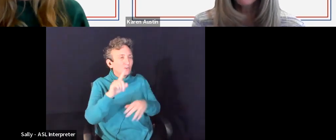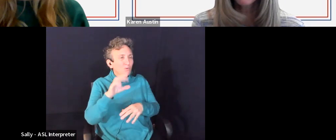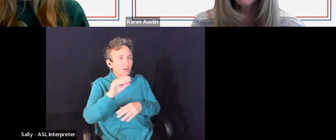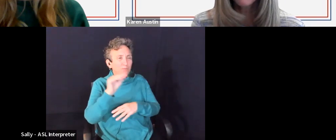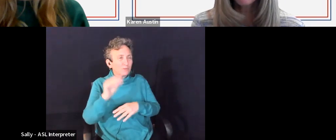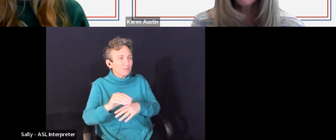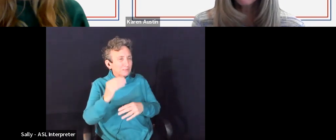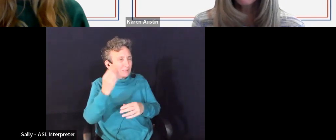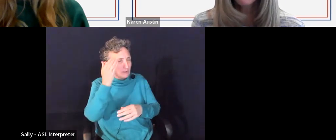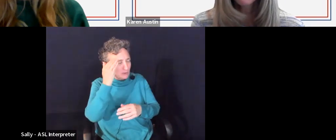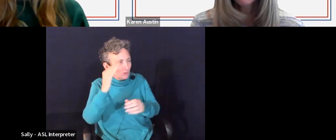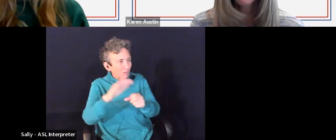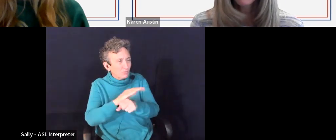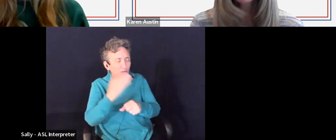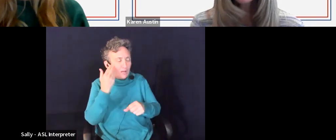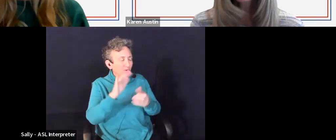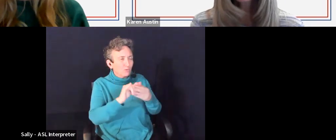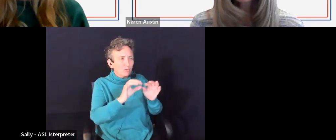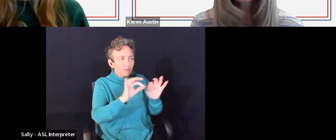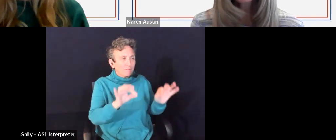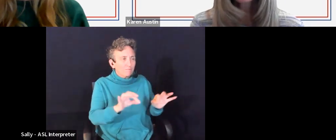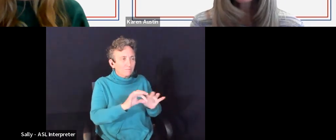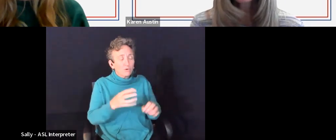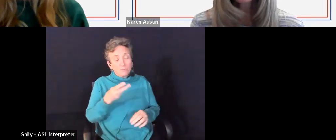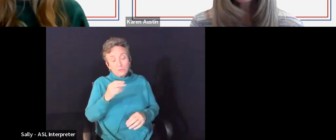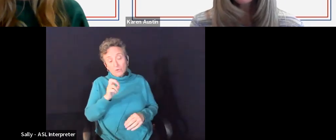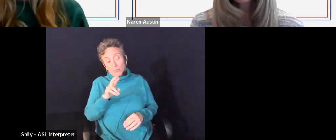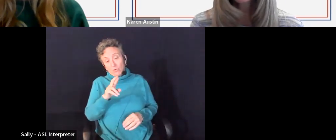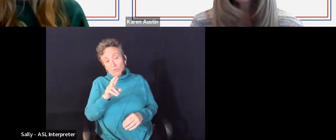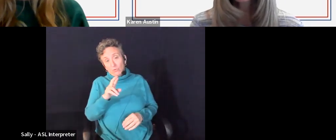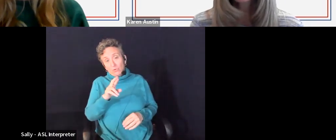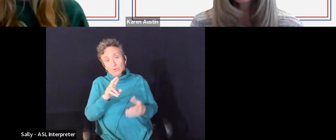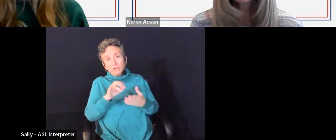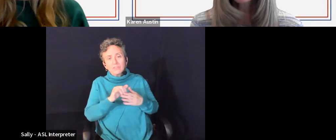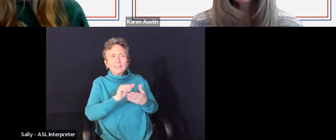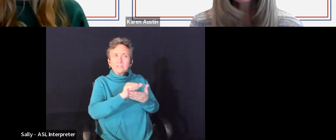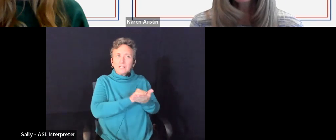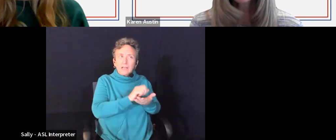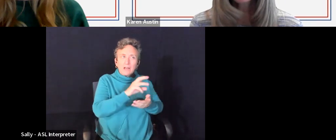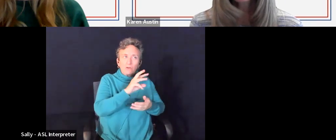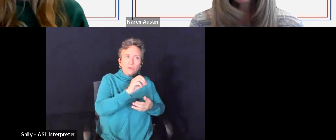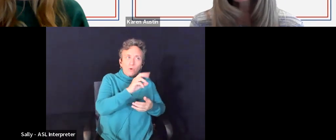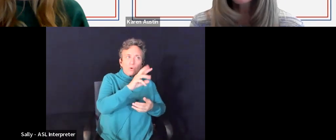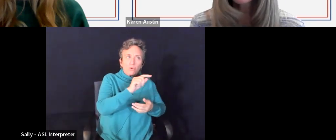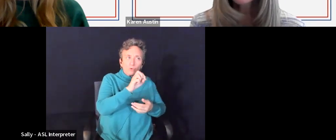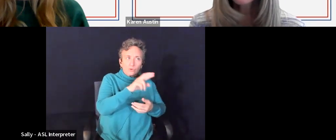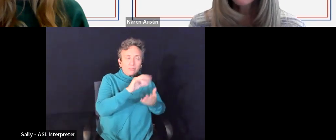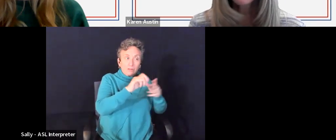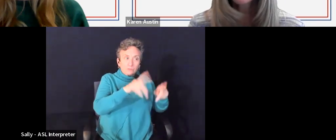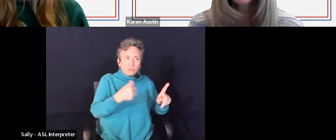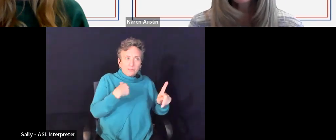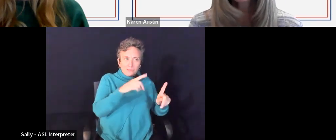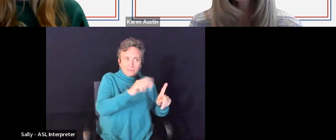not familiar with that form. I mean, the owner would be the account owner. So the person with the disability, it is their